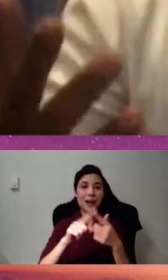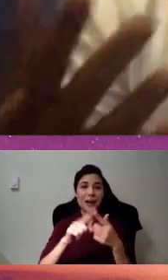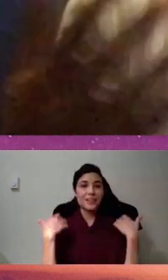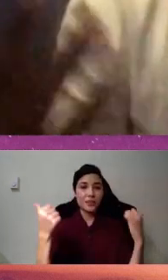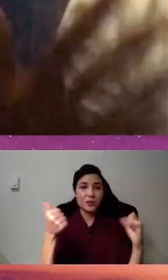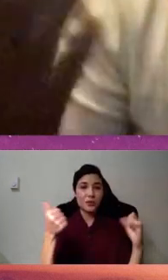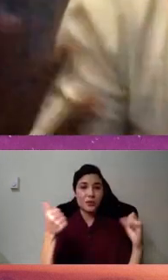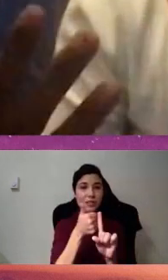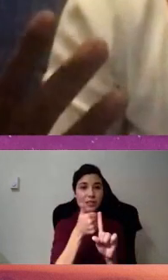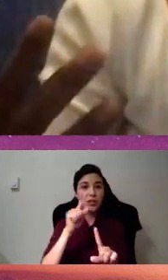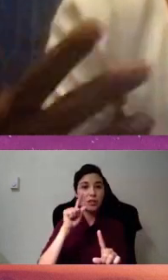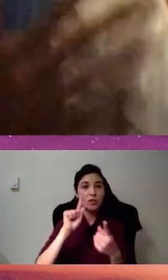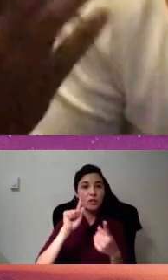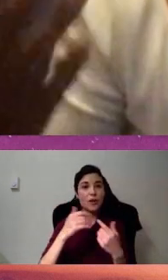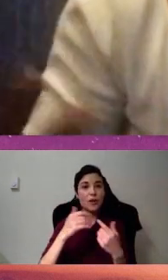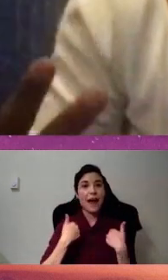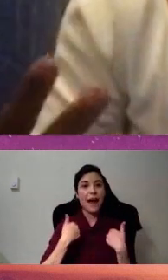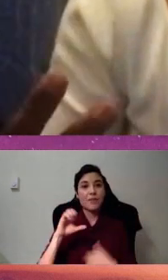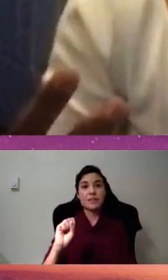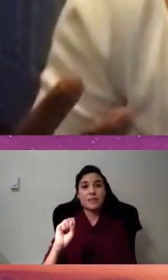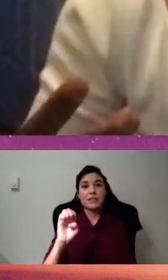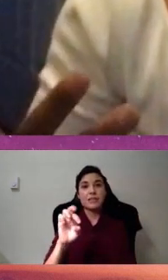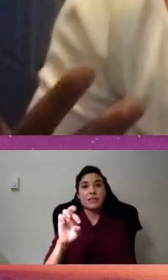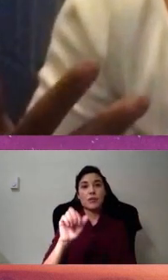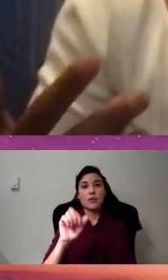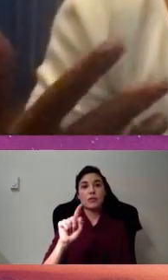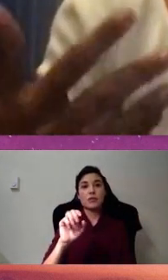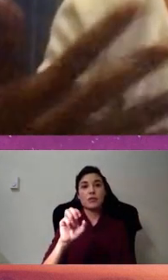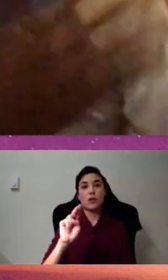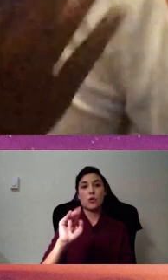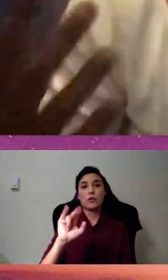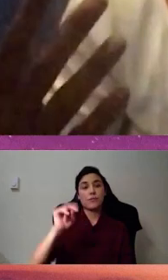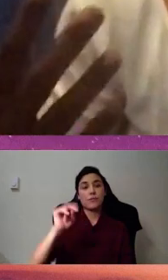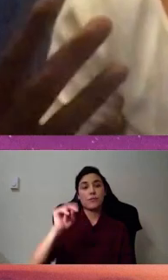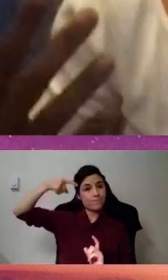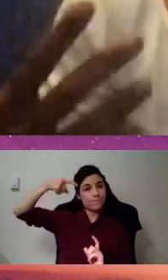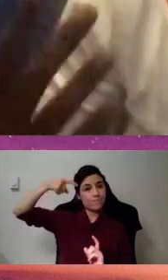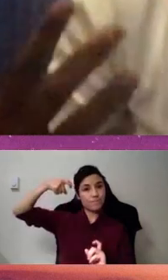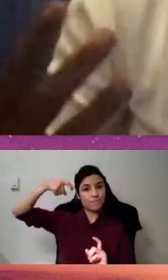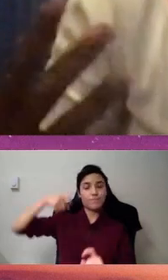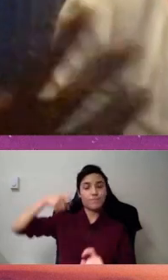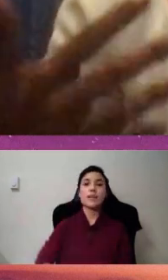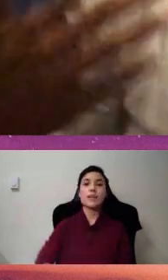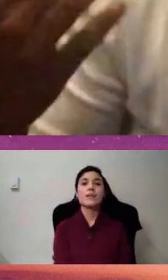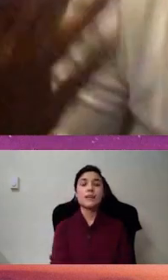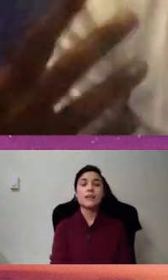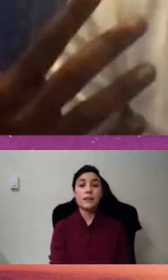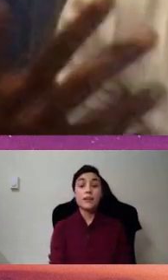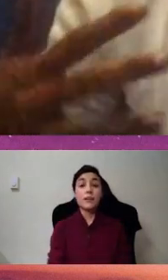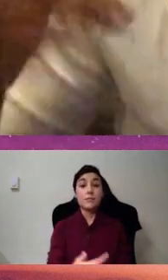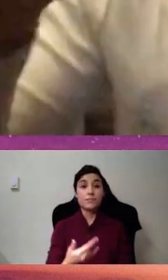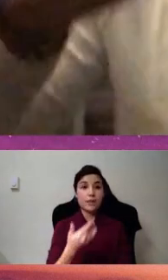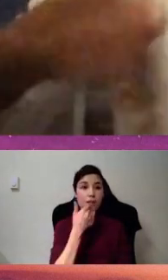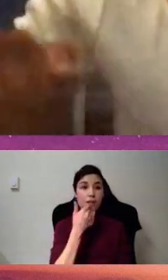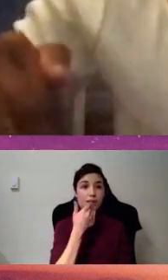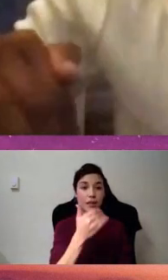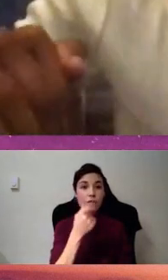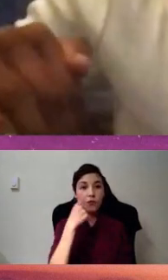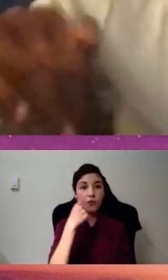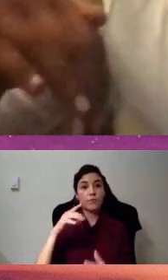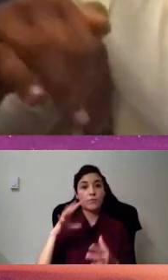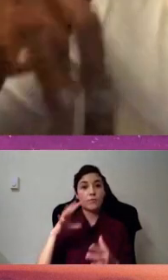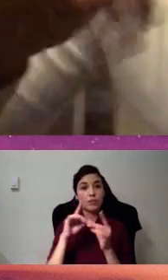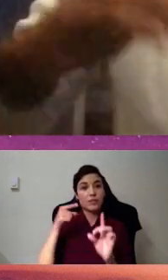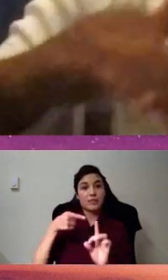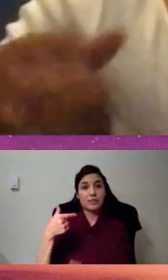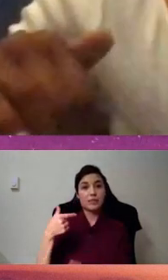you have to, I really love that you brought up Ganesha healing. I think that's such an important part of this. Some things that I do personally with the land is I like to go out and I